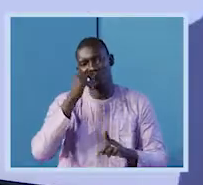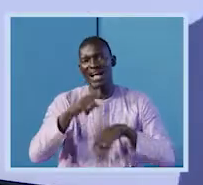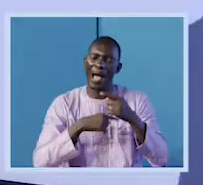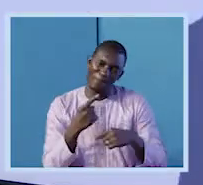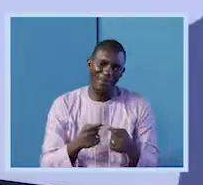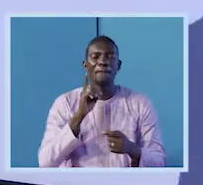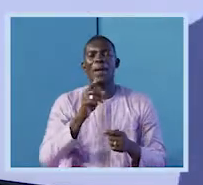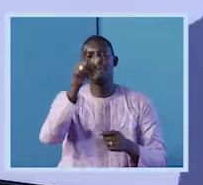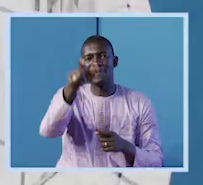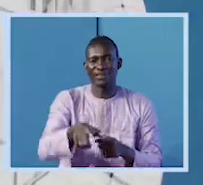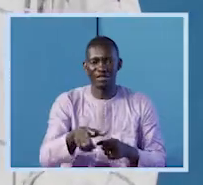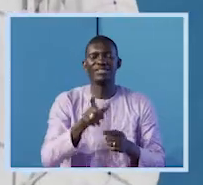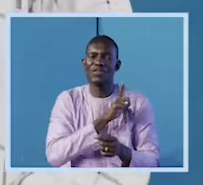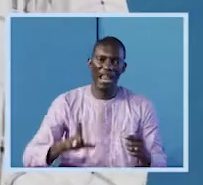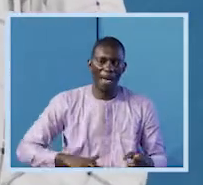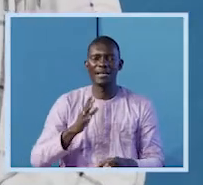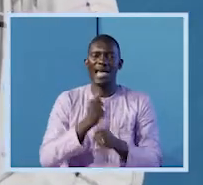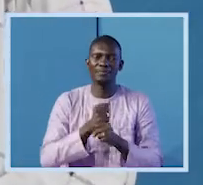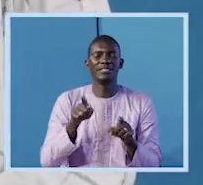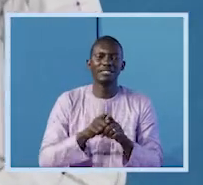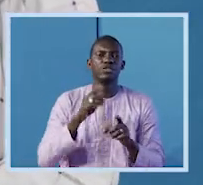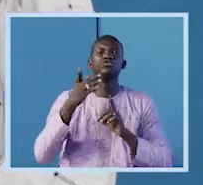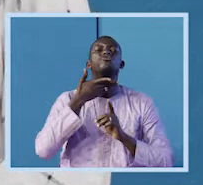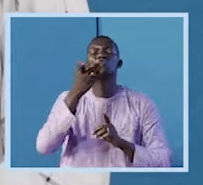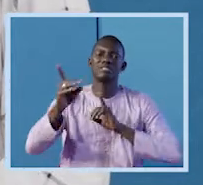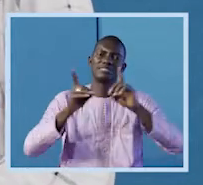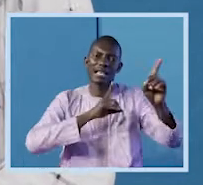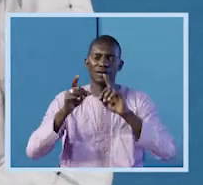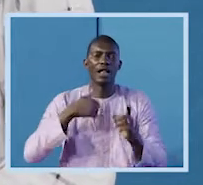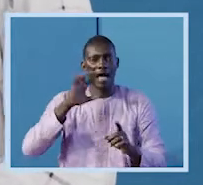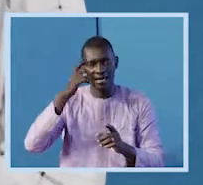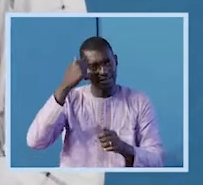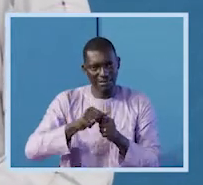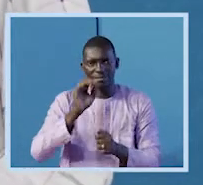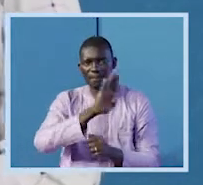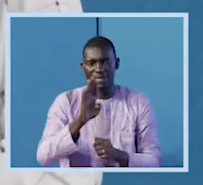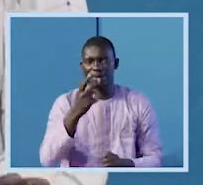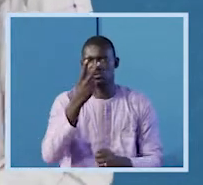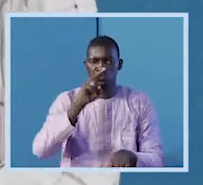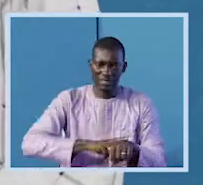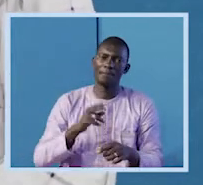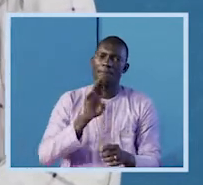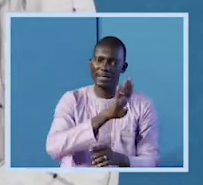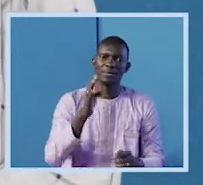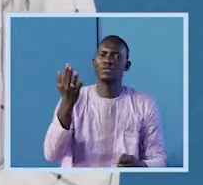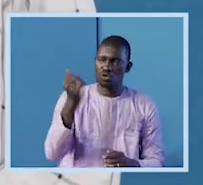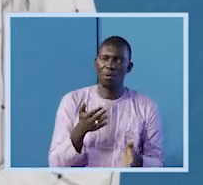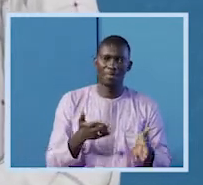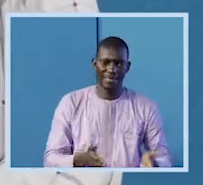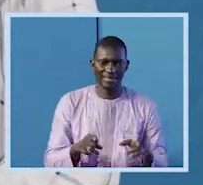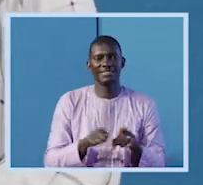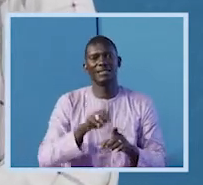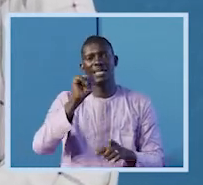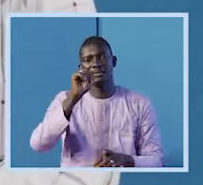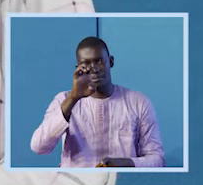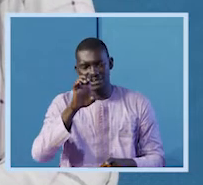discuss. Personally, you have even helped when it comes to youth dialogue. I can remember Binta Baji came here twice. You came here, and